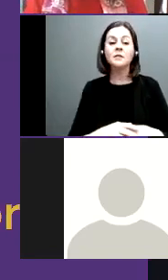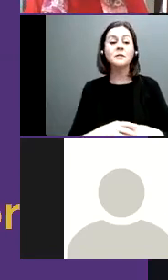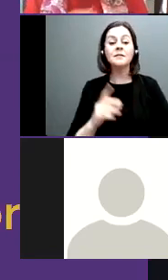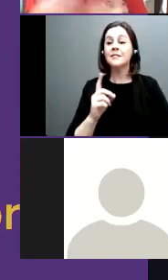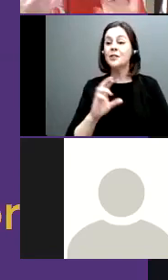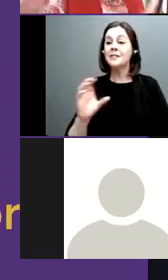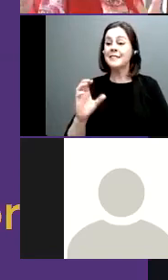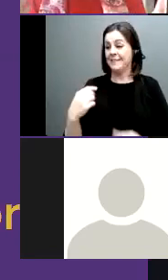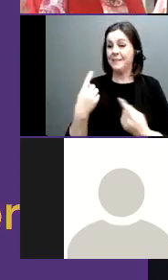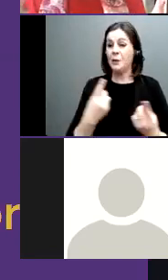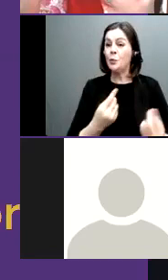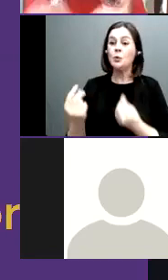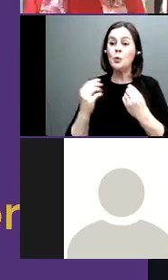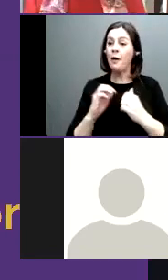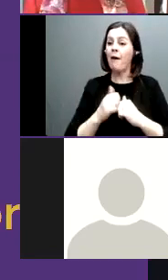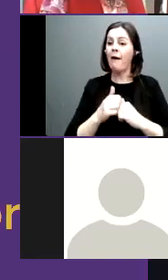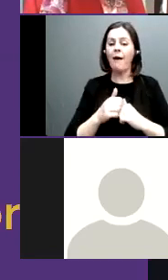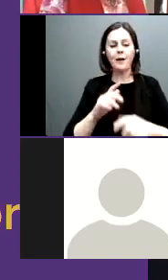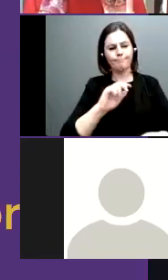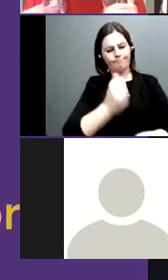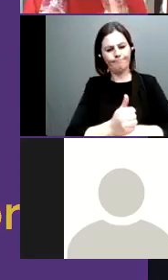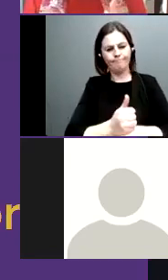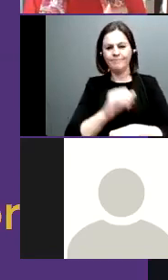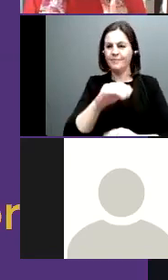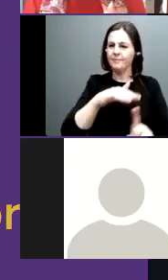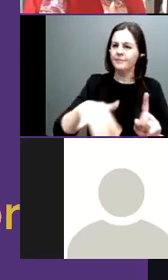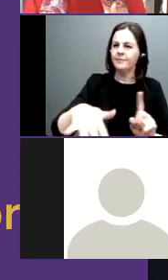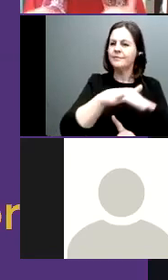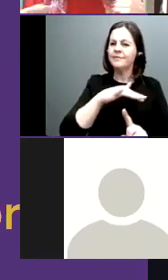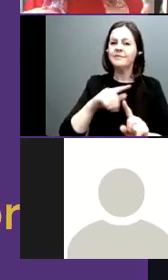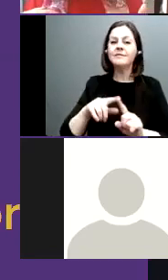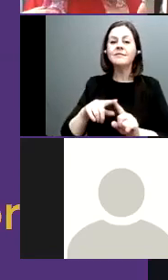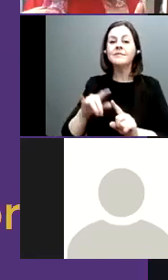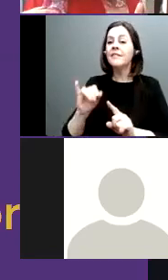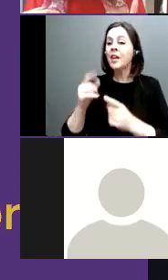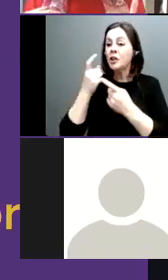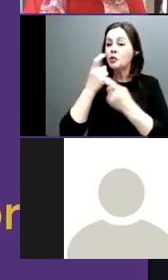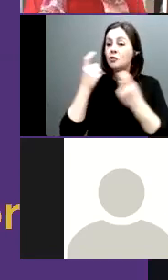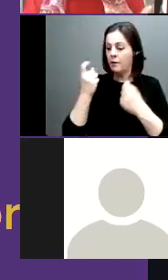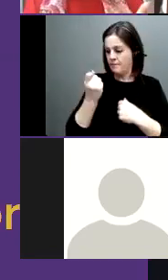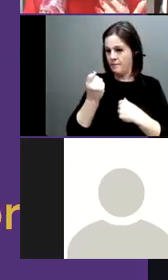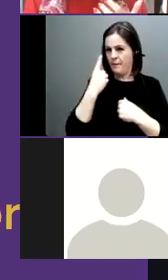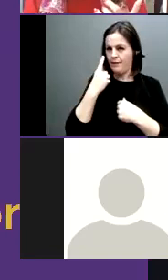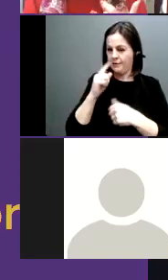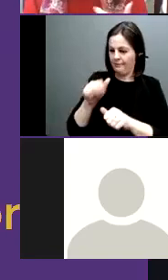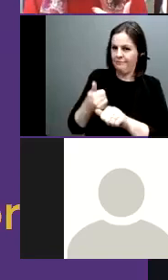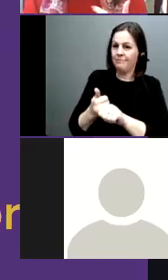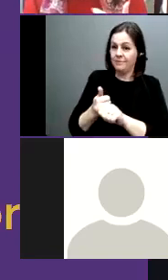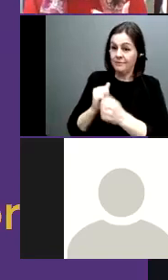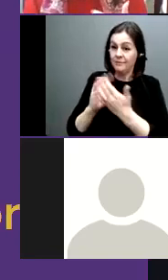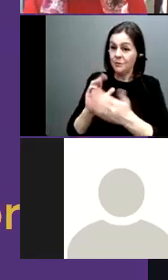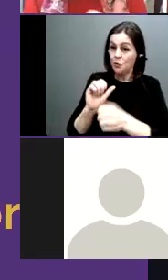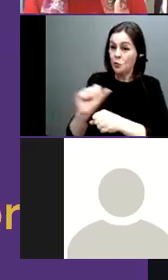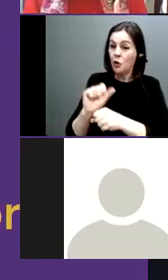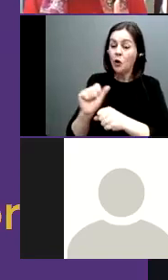center to really truly incorporate this trauma-informed approach. We have weekly